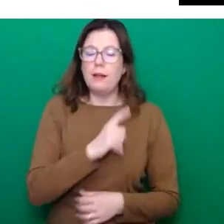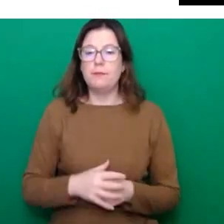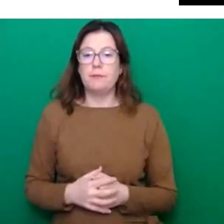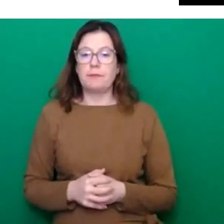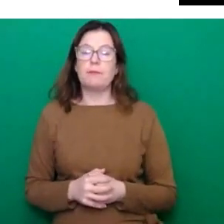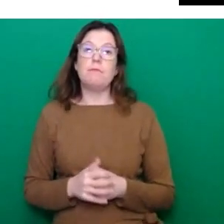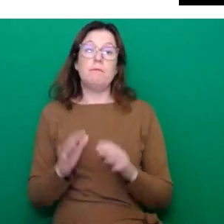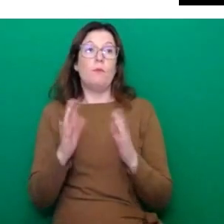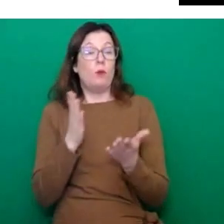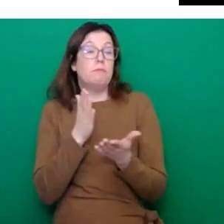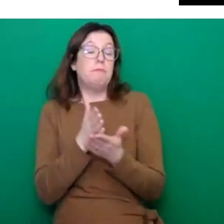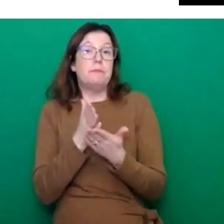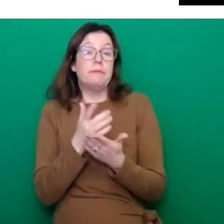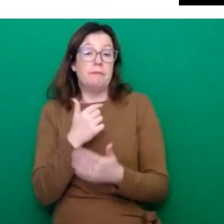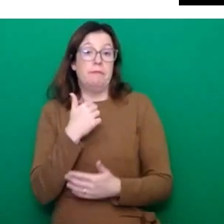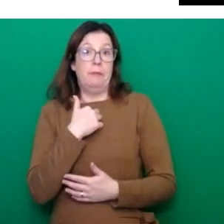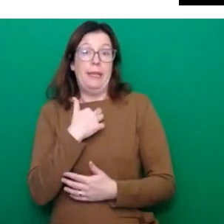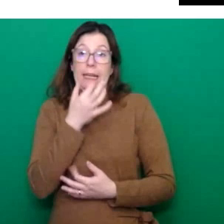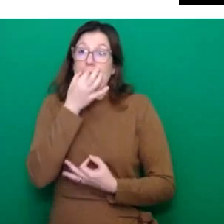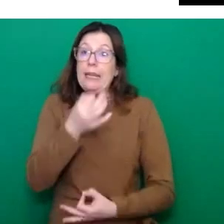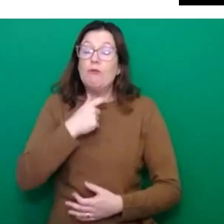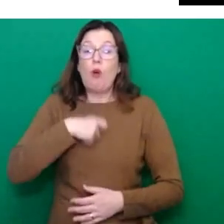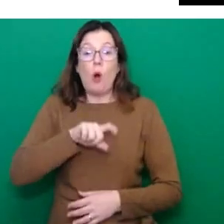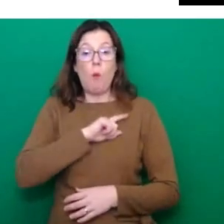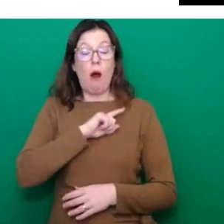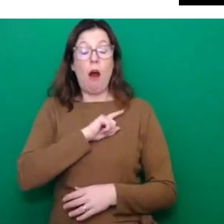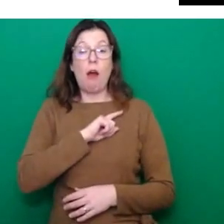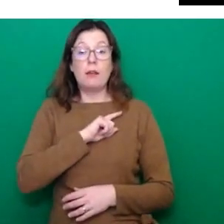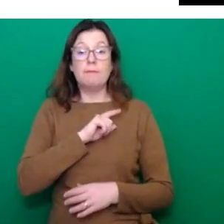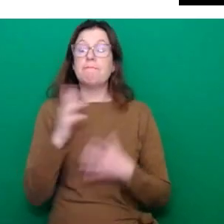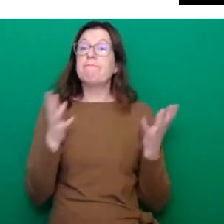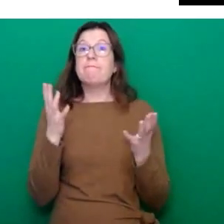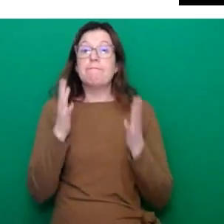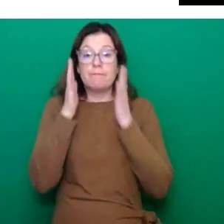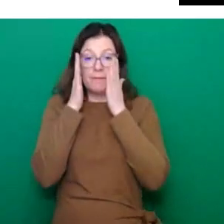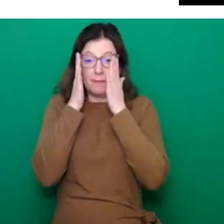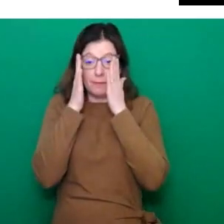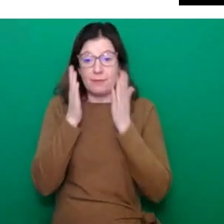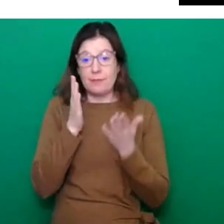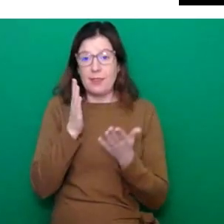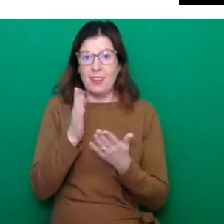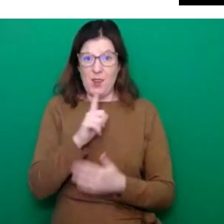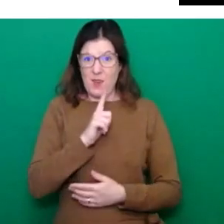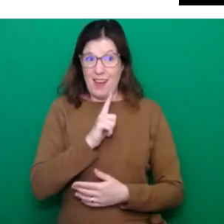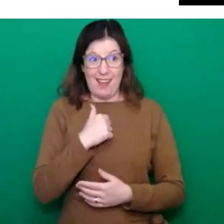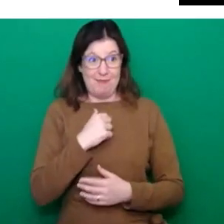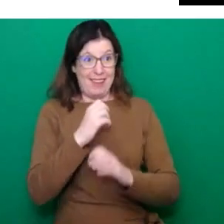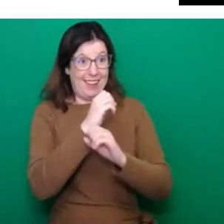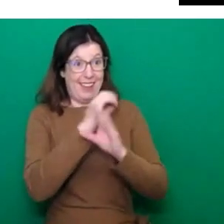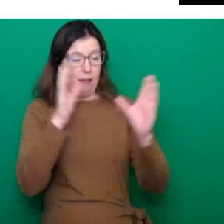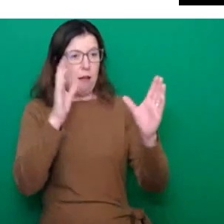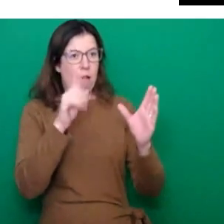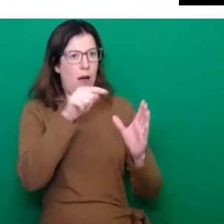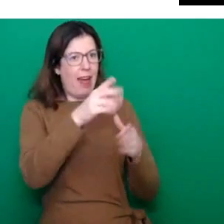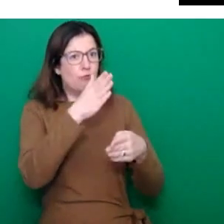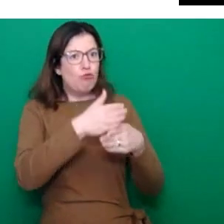Yeah, definitely. I think it was almost like, let's say, be cheesy and say it was too good to be true, but it just kind of encompassed